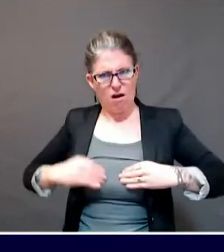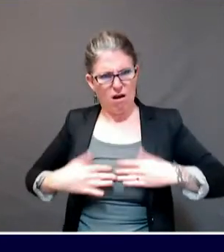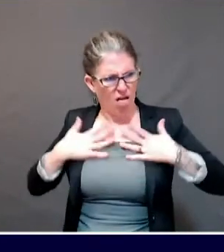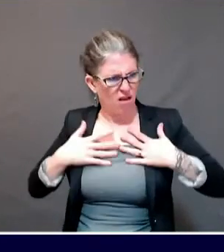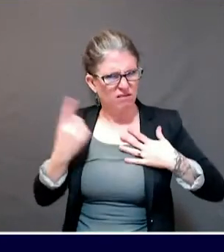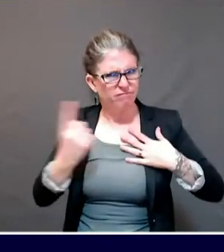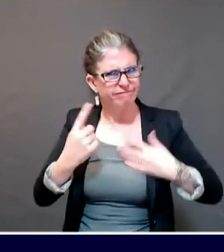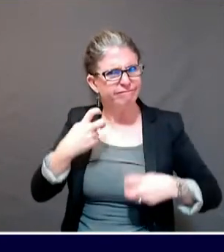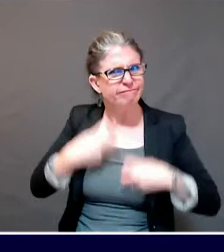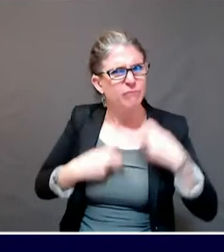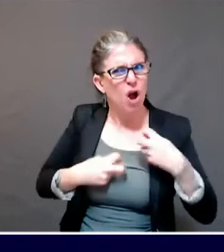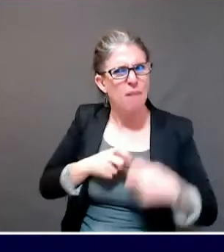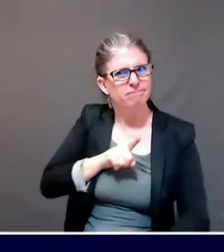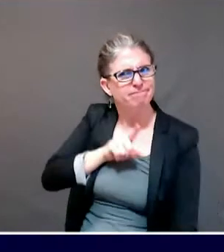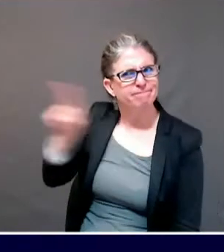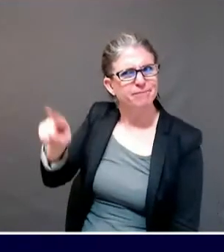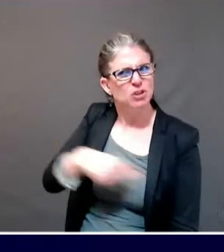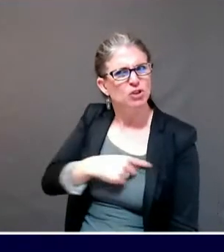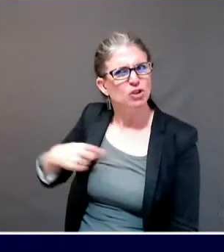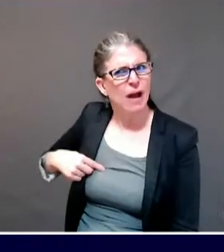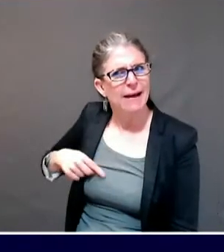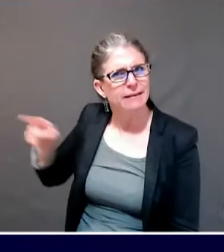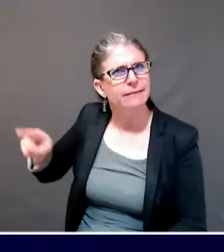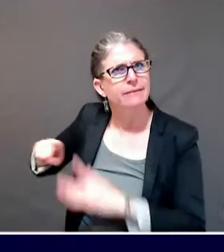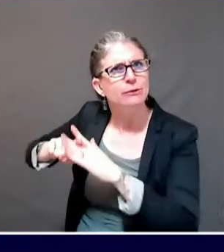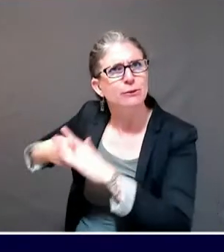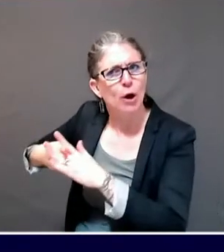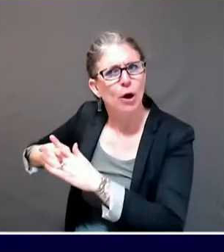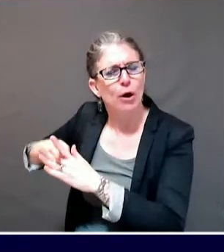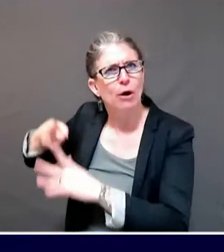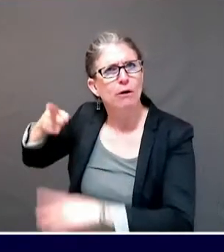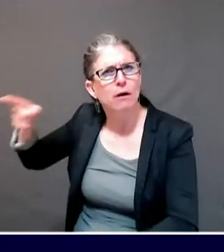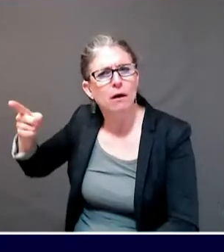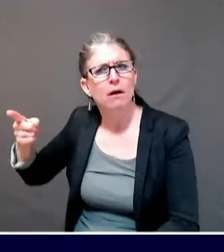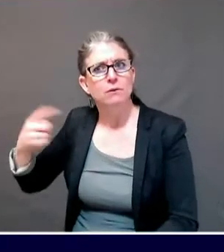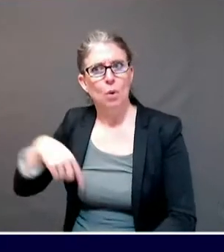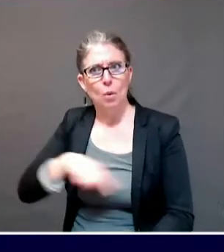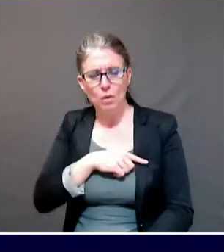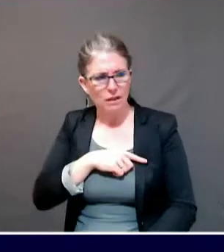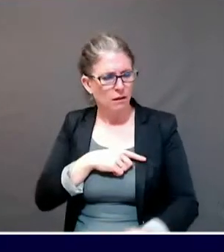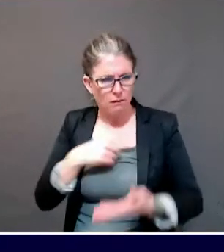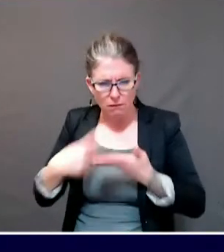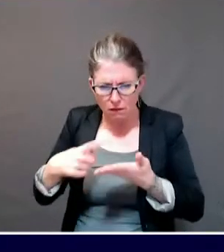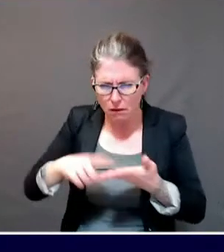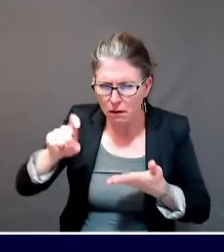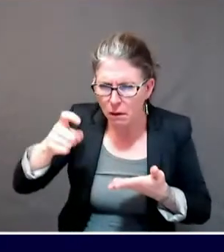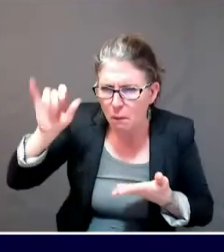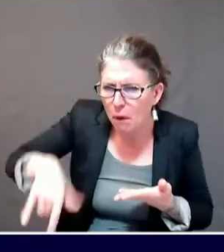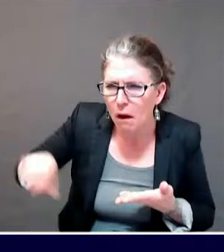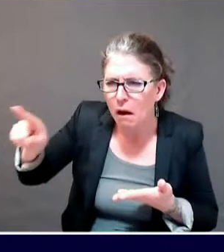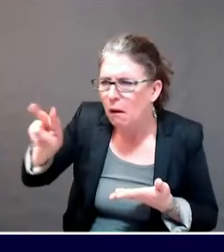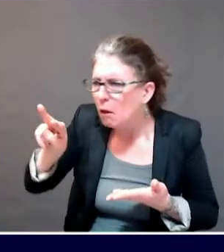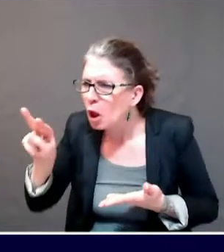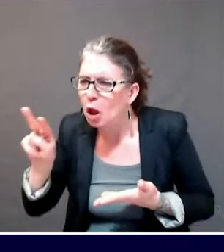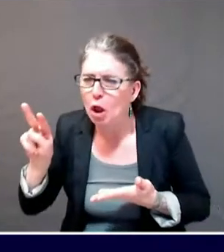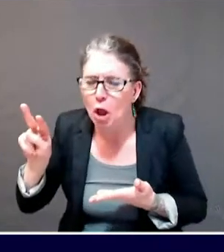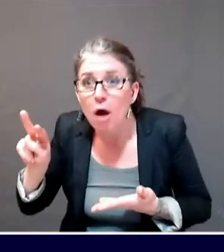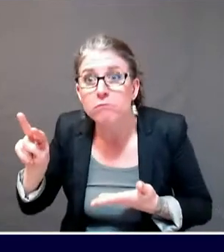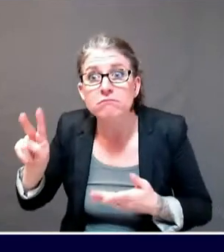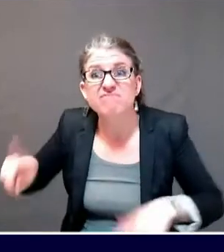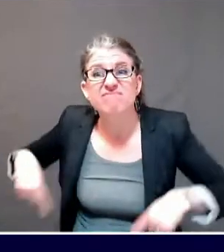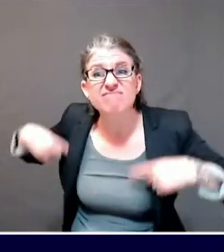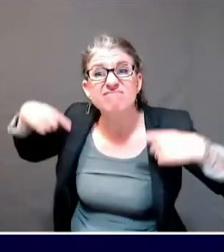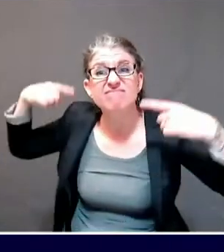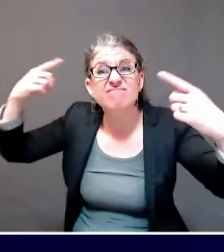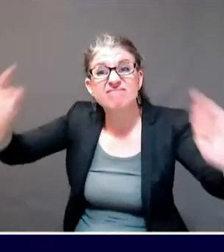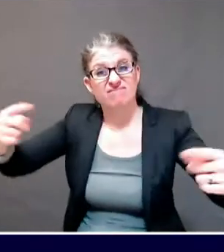have come a long way, both with good reasons and sad reasons. I'd like to take a moment to just take a look back at